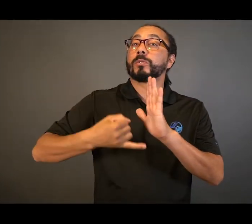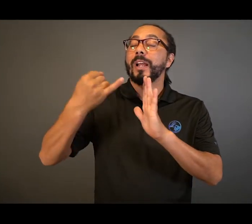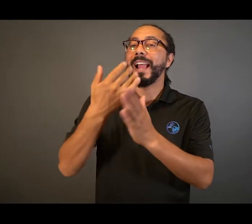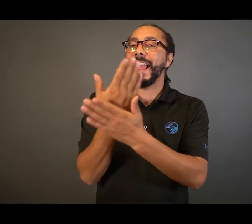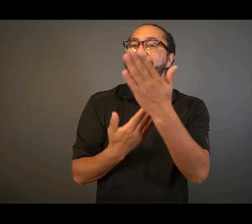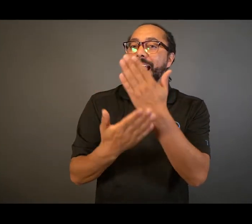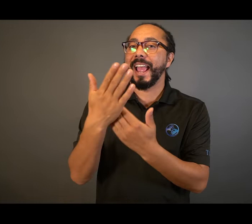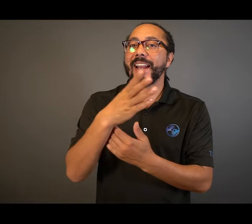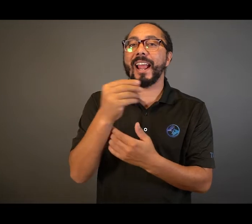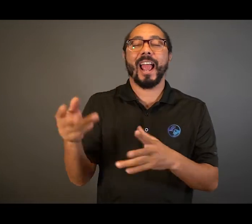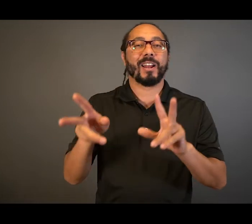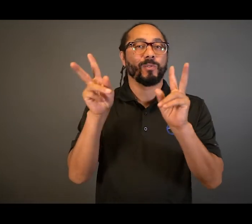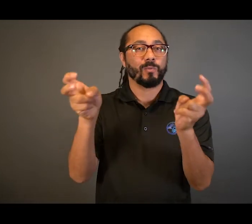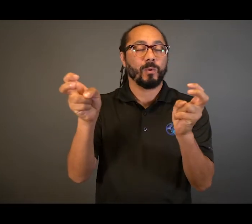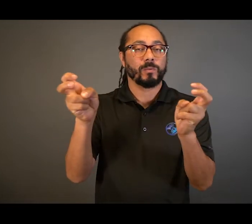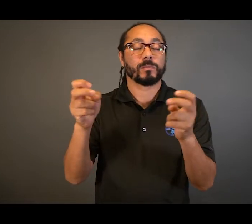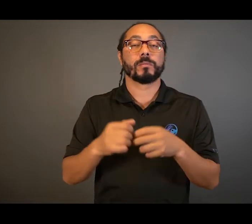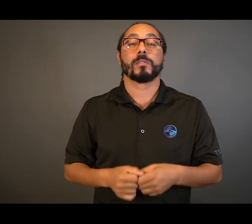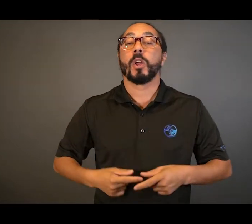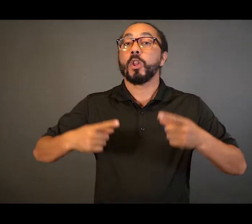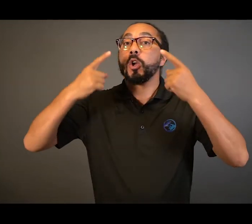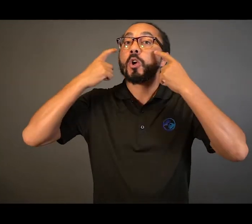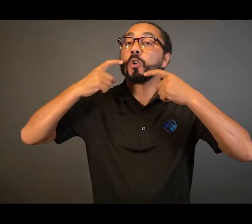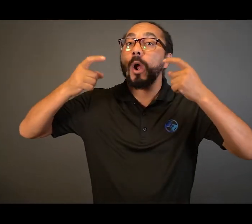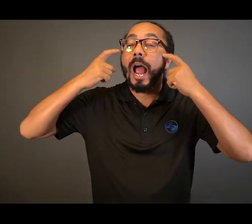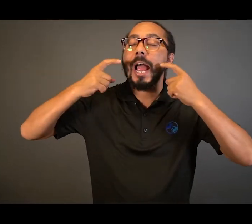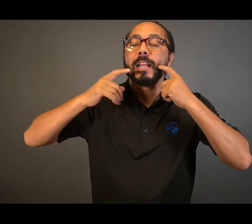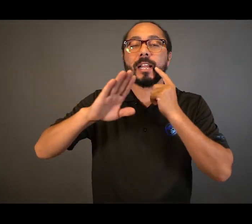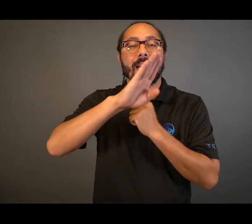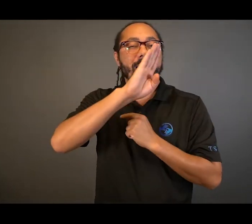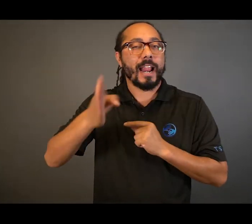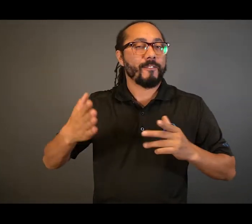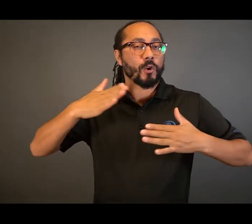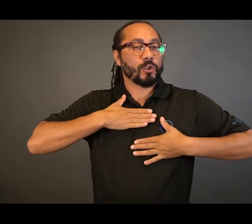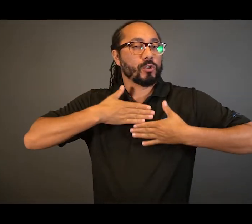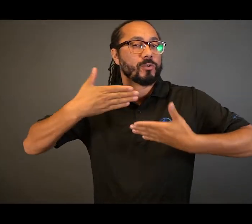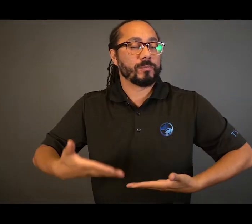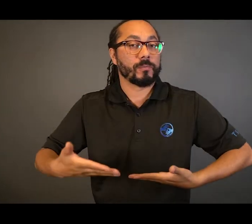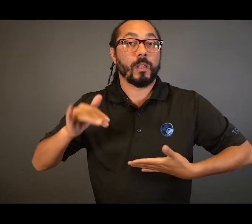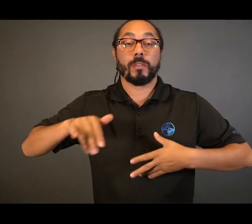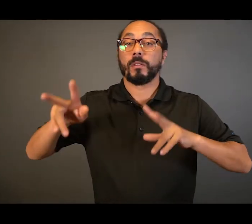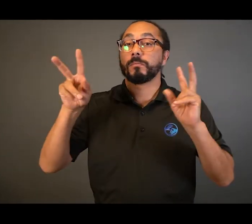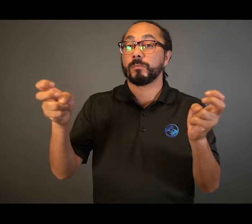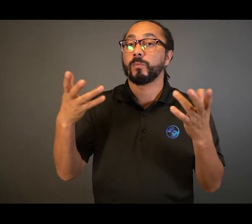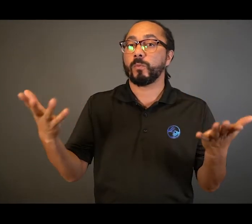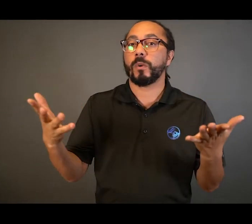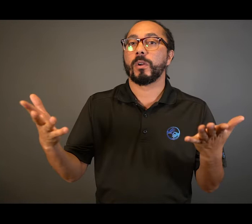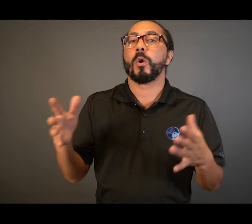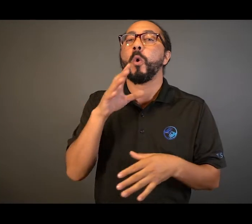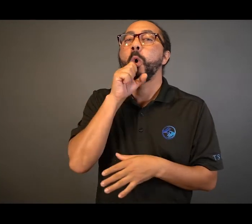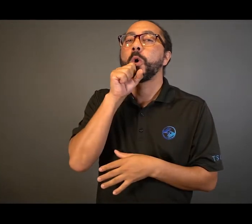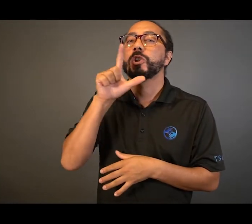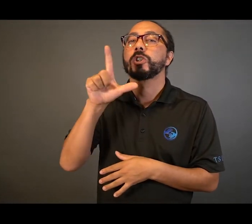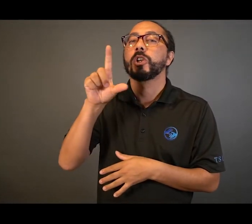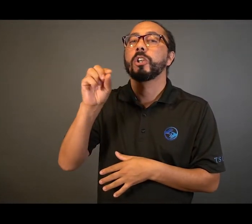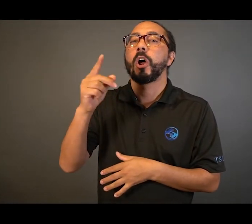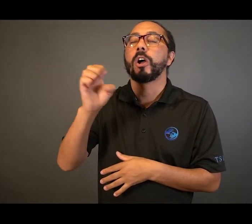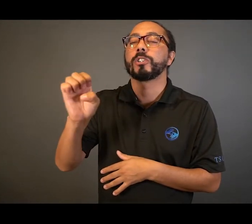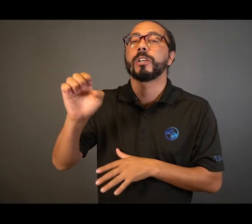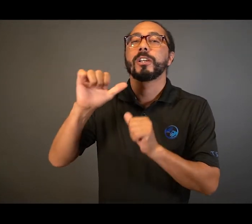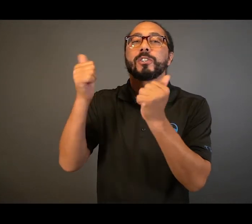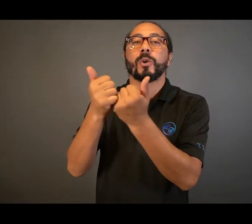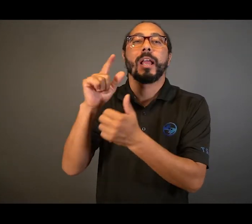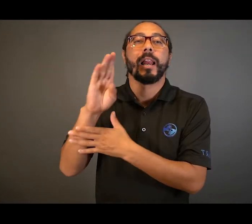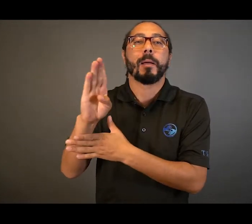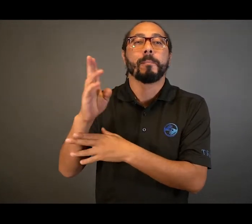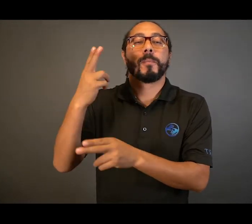a drawing of a hand and the following quote, "The cry is never surrender," which was a motto of an